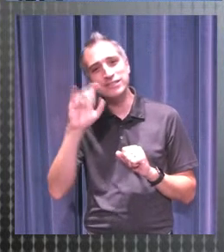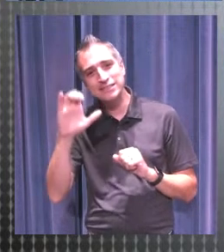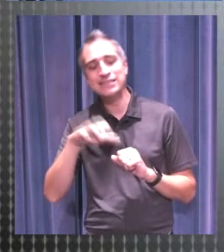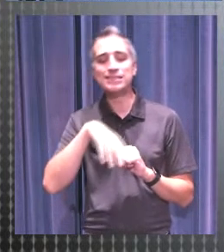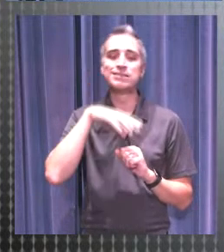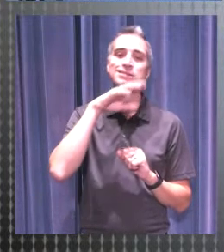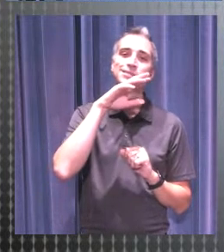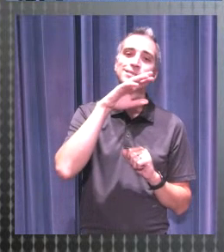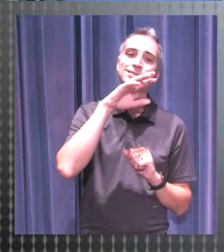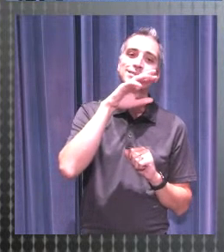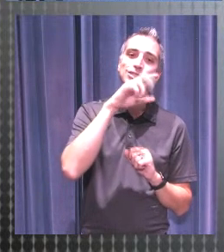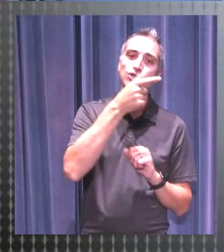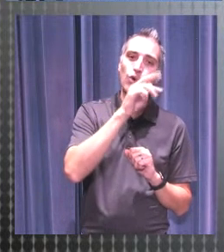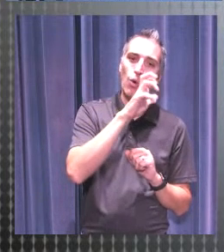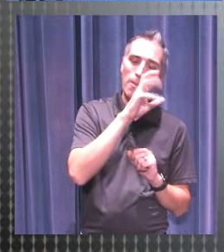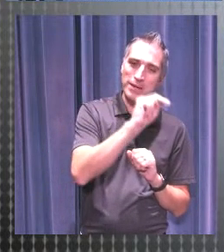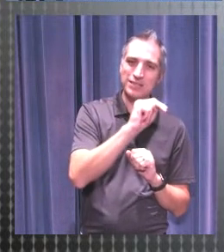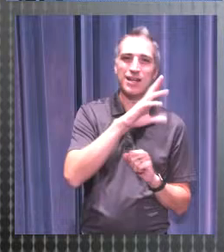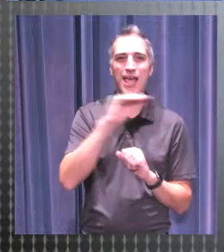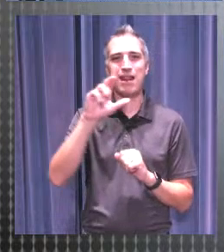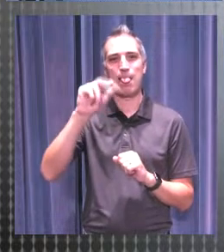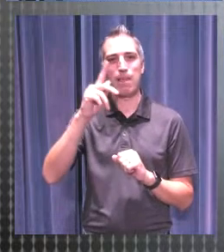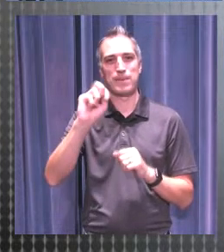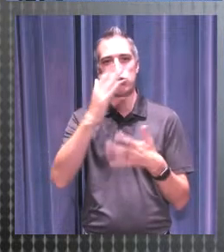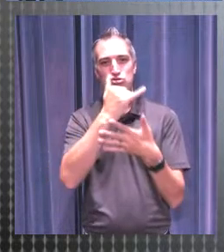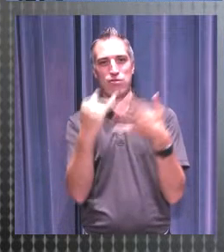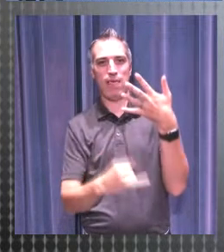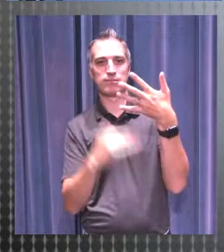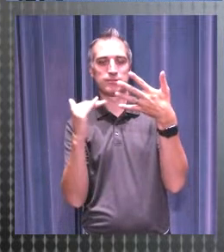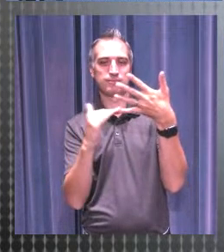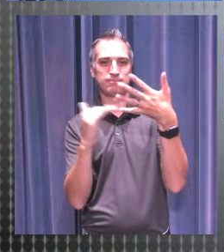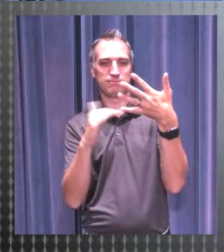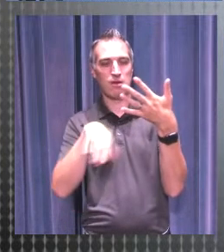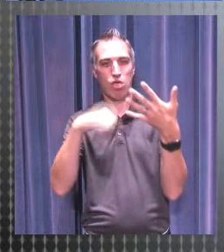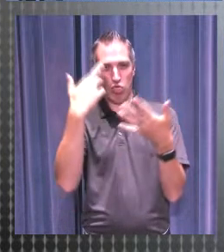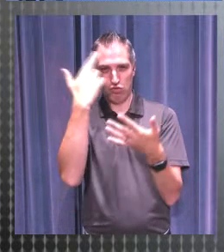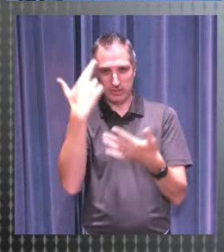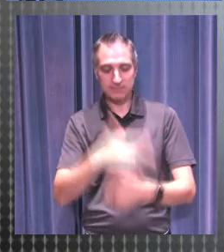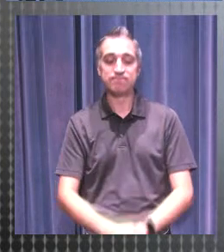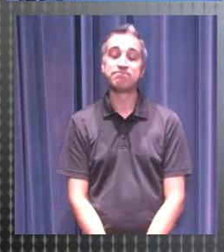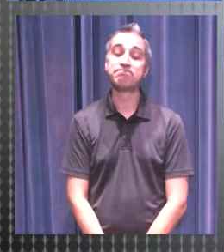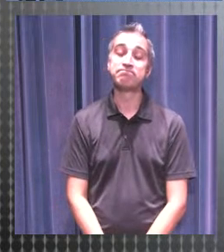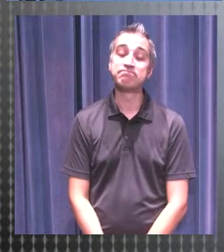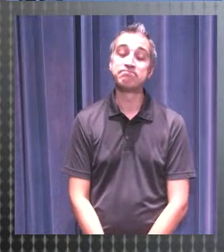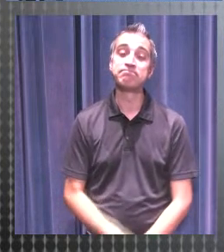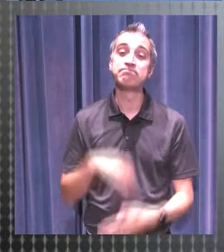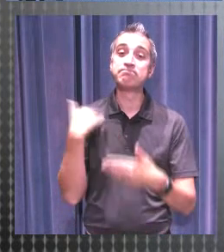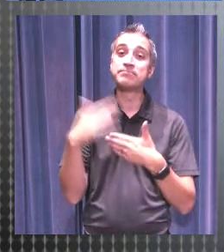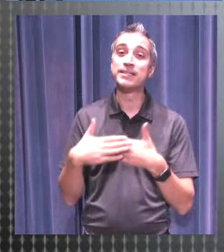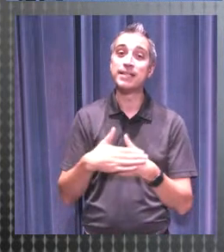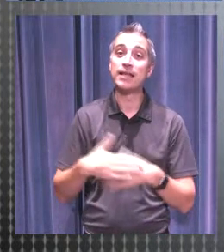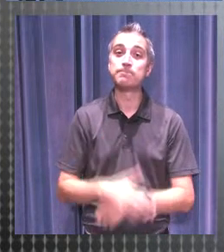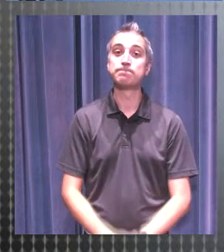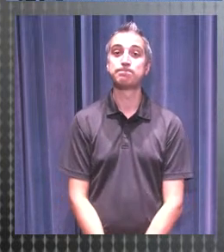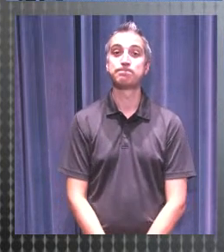this list kind of goes through the whole process with Lapeer being at the end again for similar reasons. Next slide, if you would.